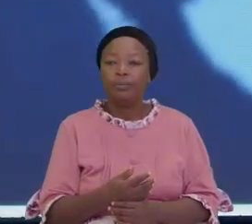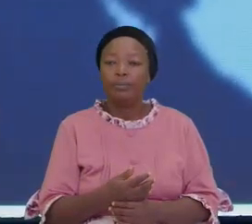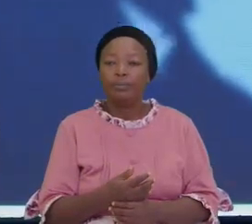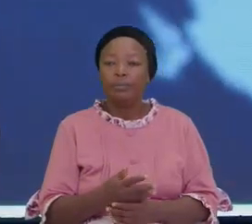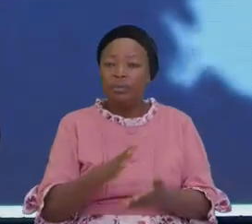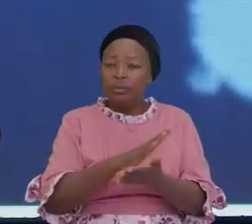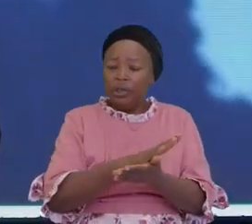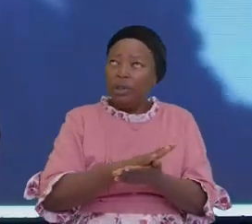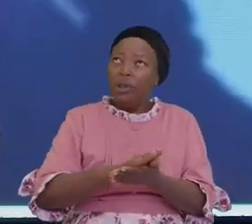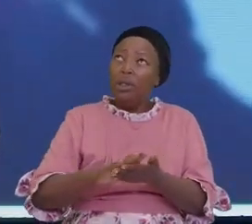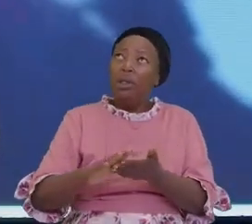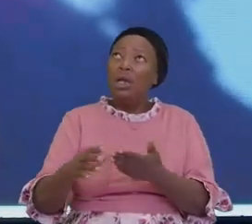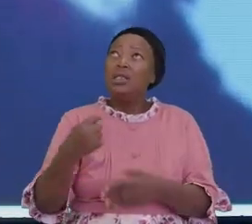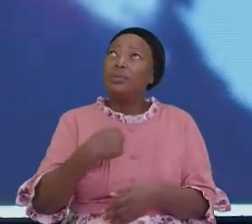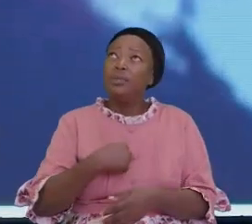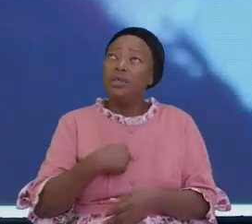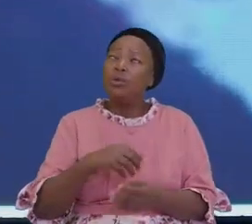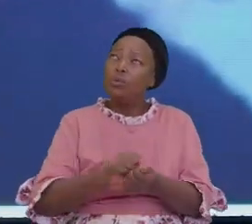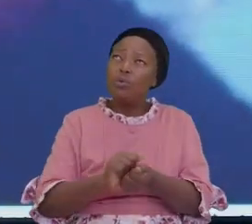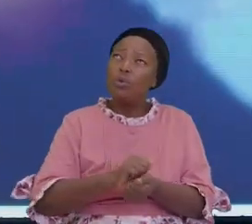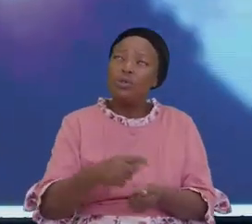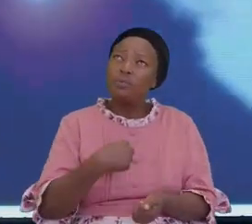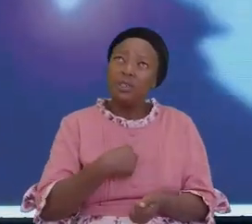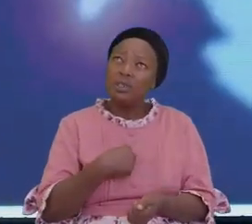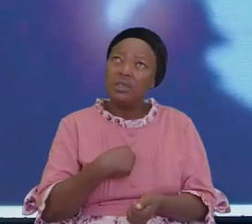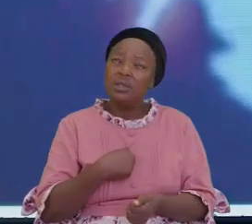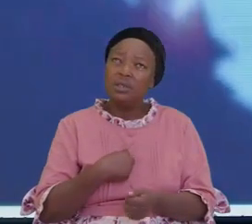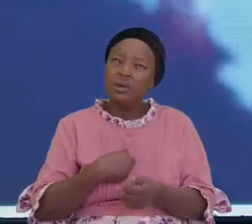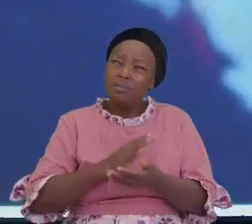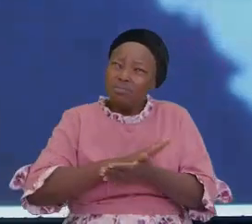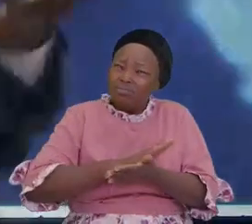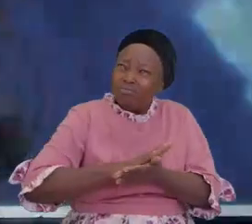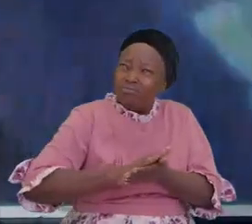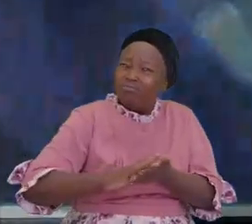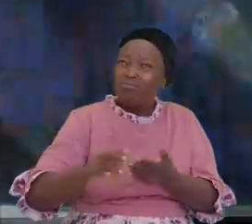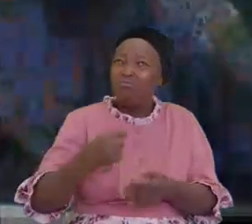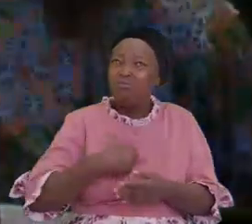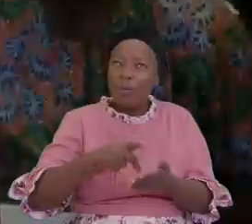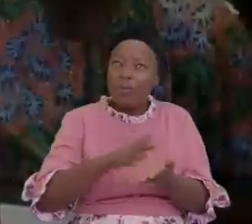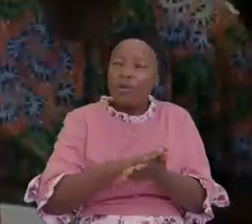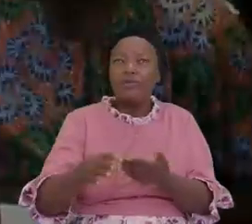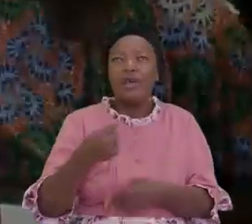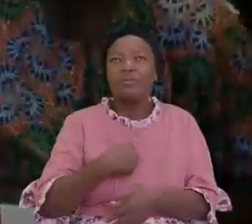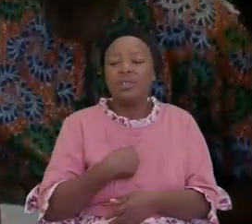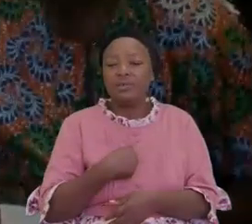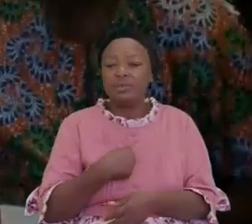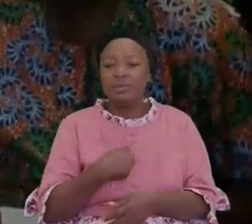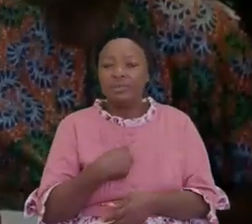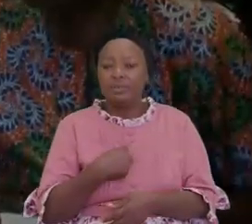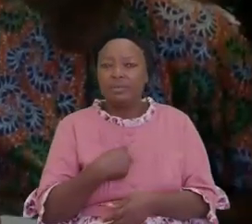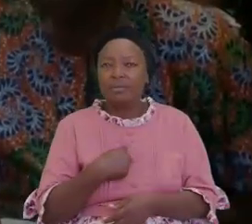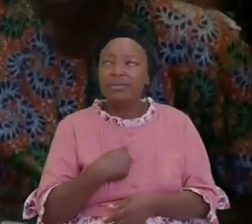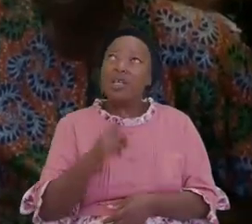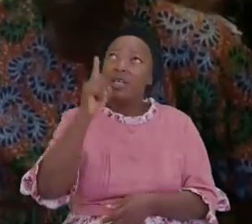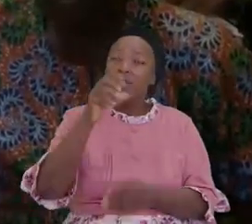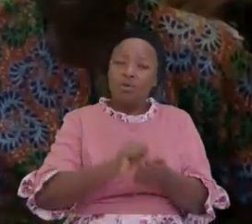Cleanse me. Wash me. Purge me. Purify me. He washes